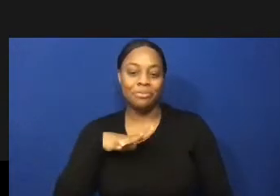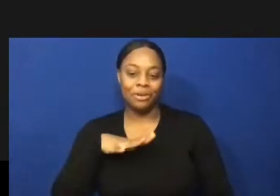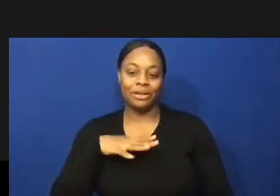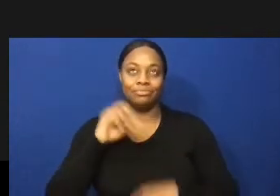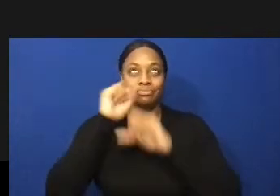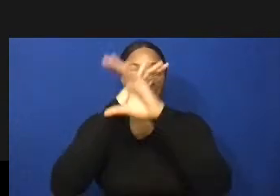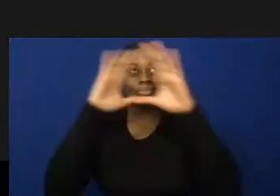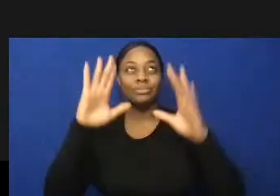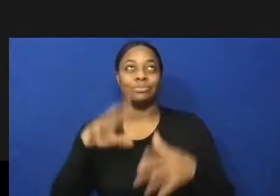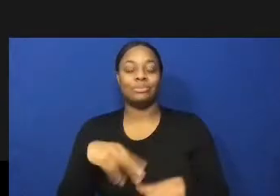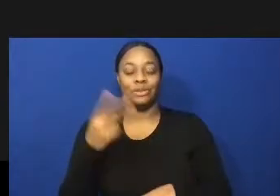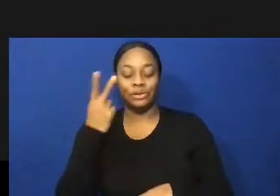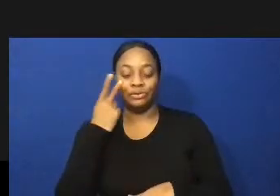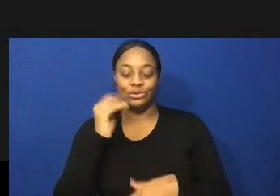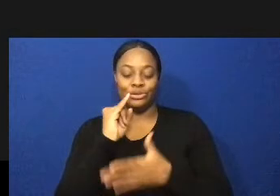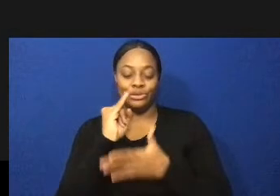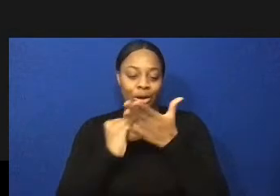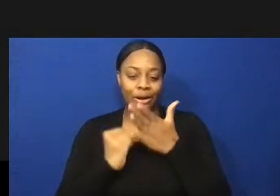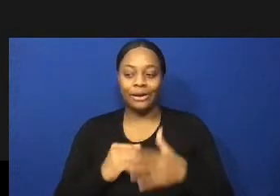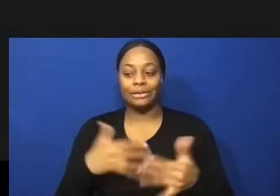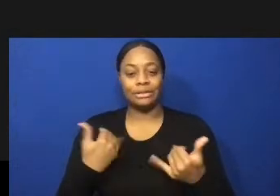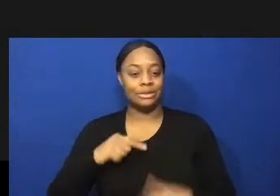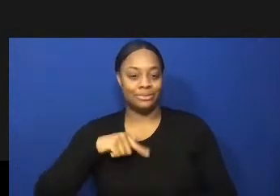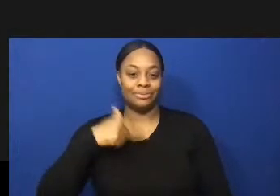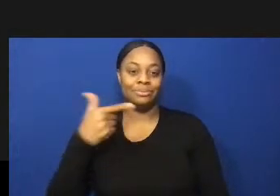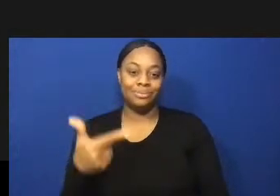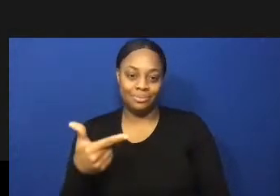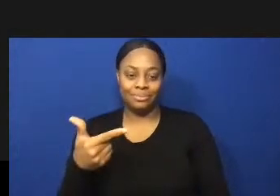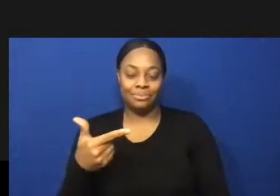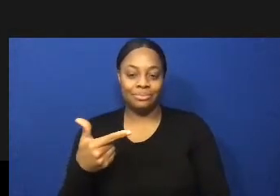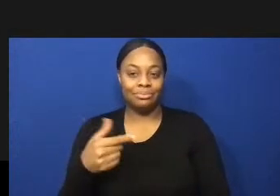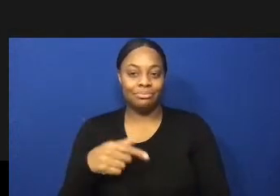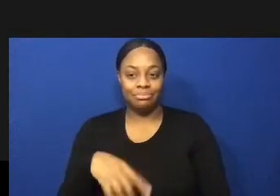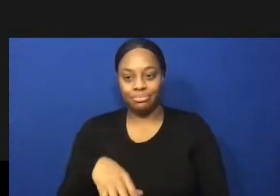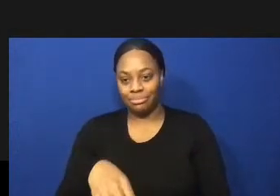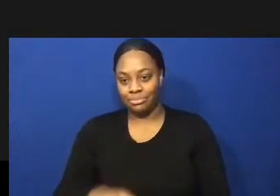artist. And with that, I turn it over to Makeda.